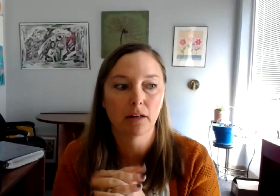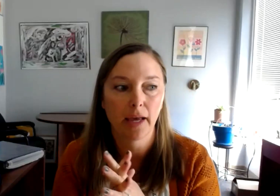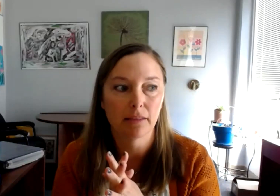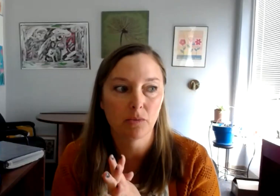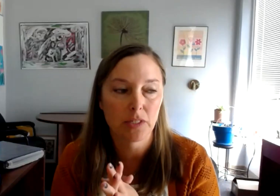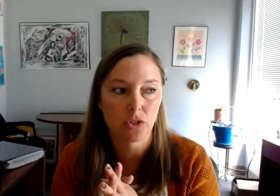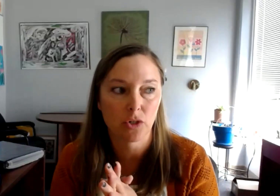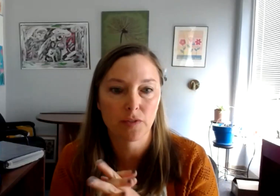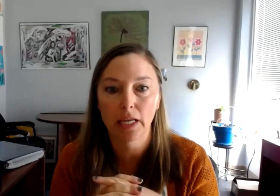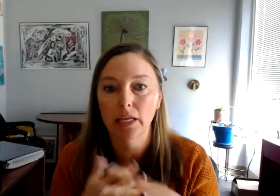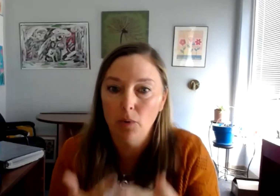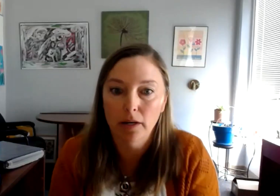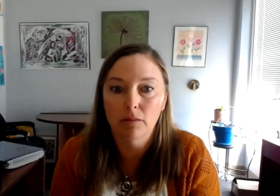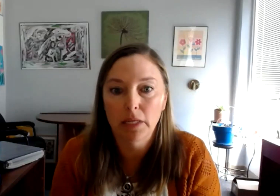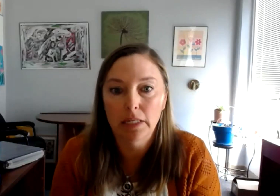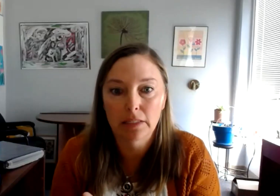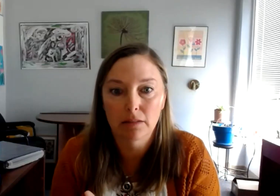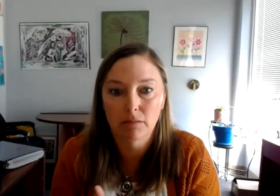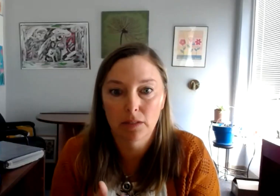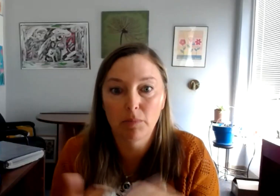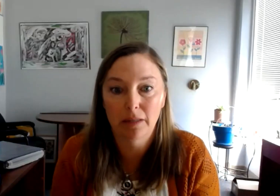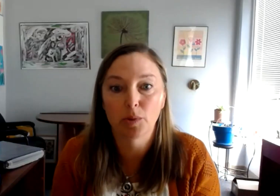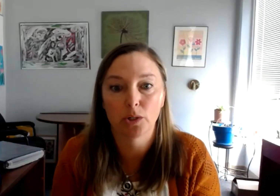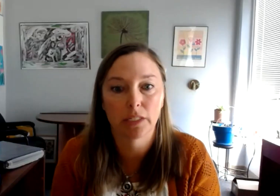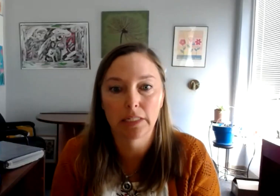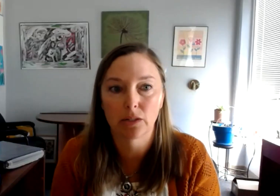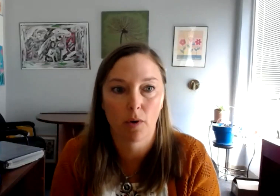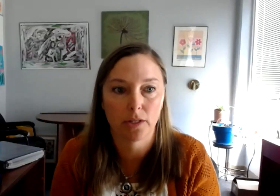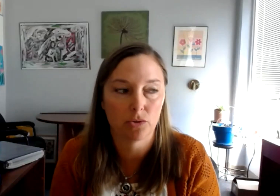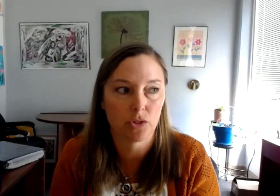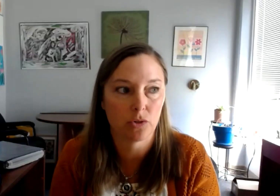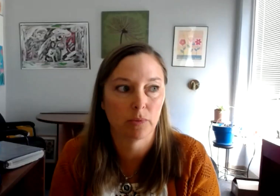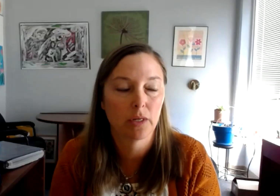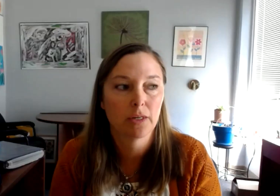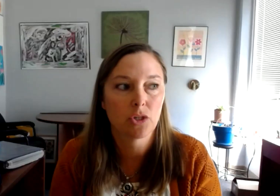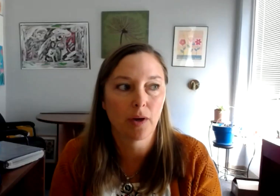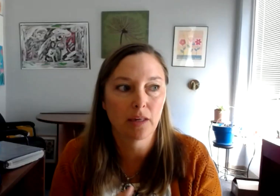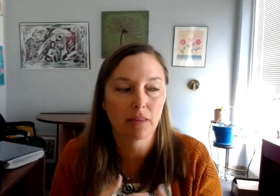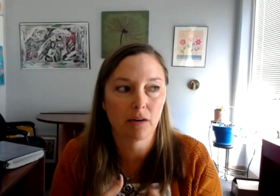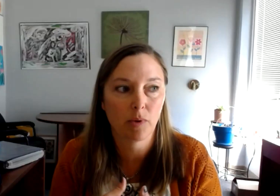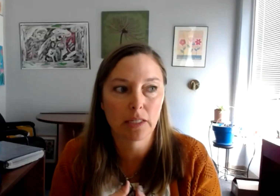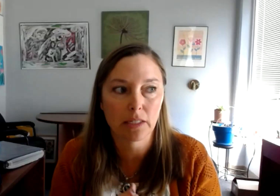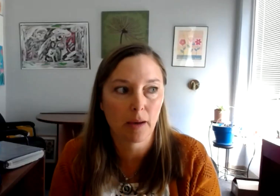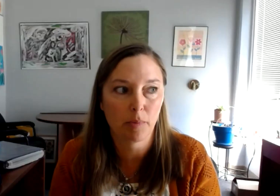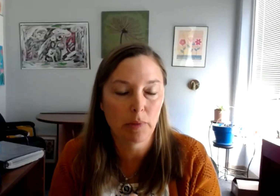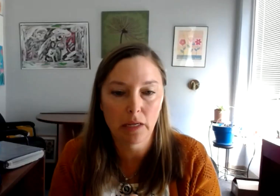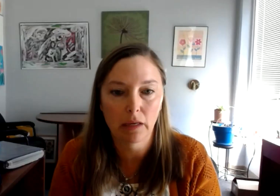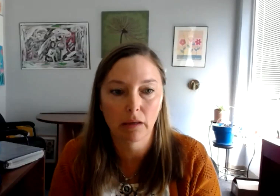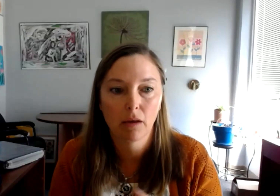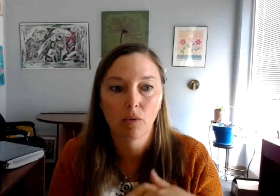And the client that we serve said he wanted the meetings to be in person. He didn't want to do Zoom. So I think that we ended